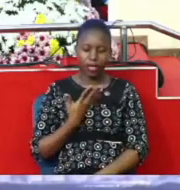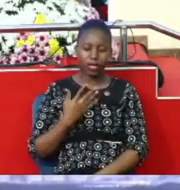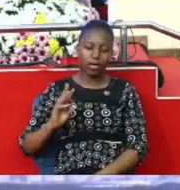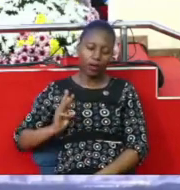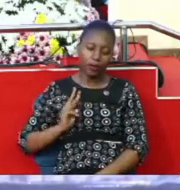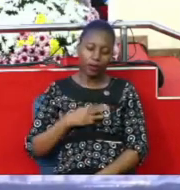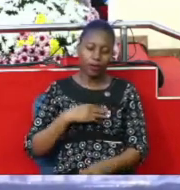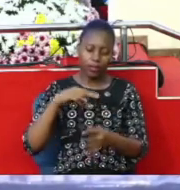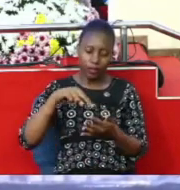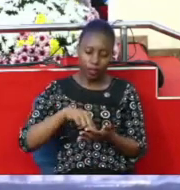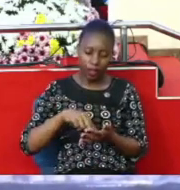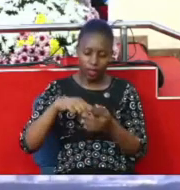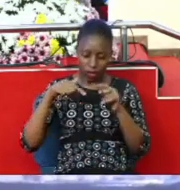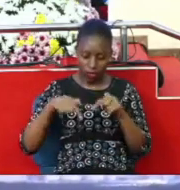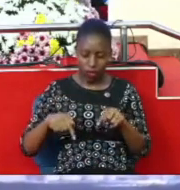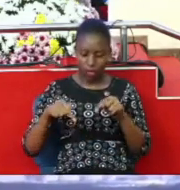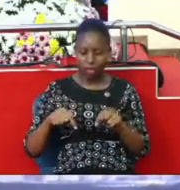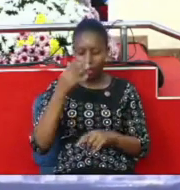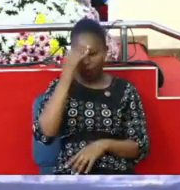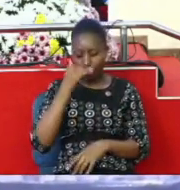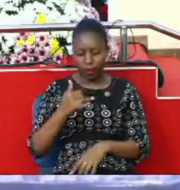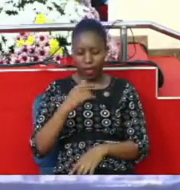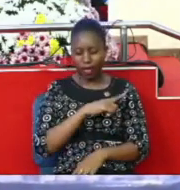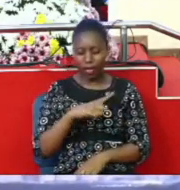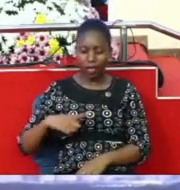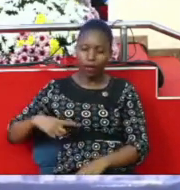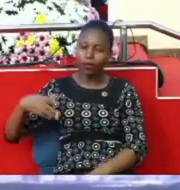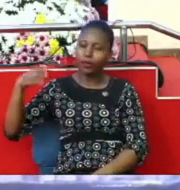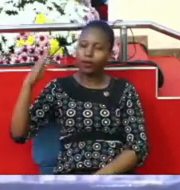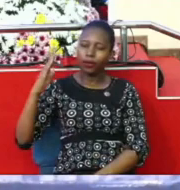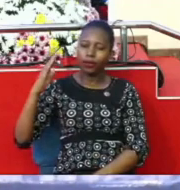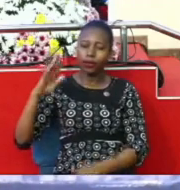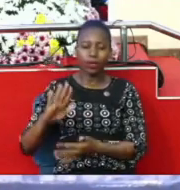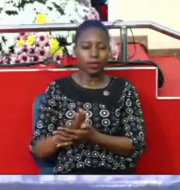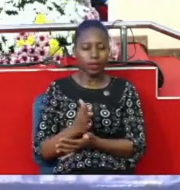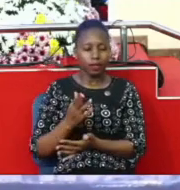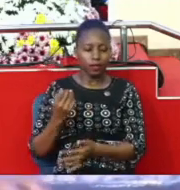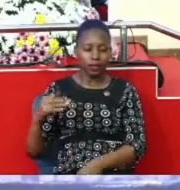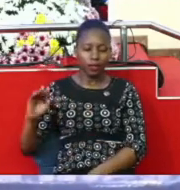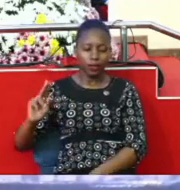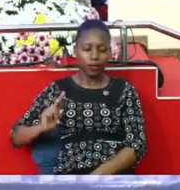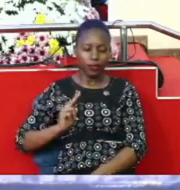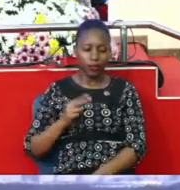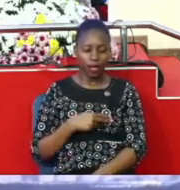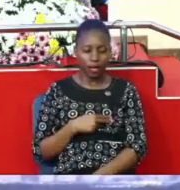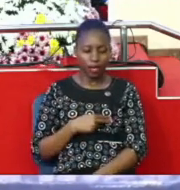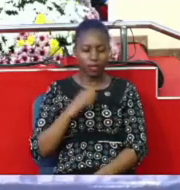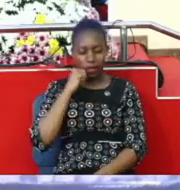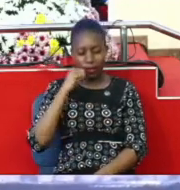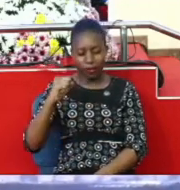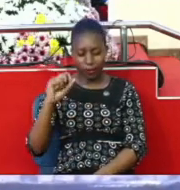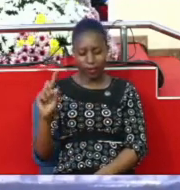stand today because, Lord God, there are some of us Oh, this have a million